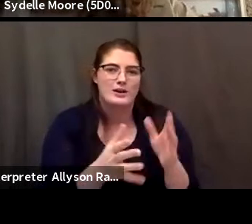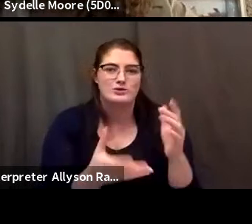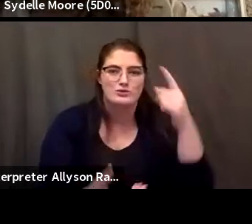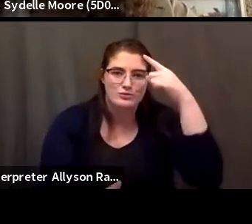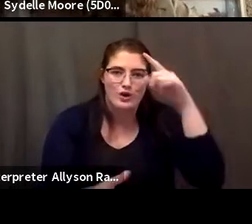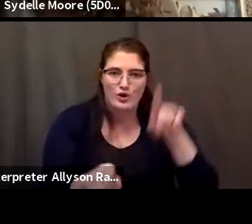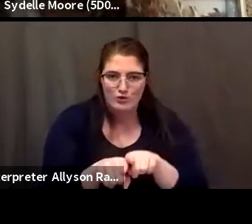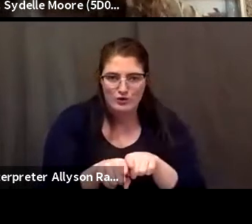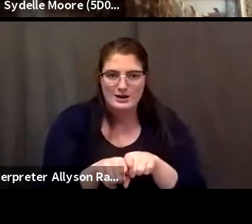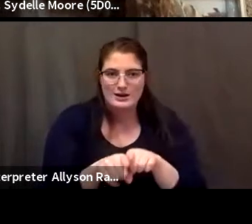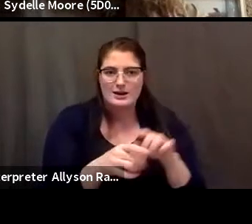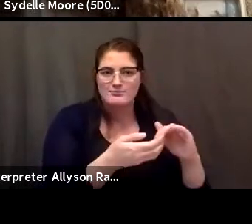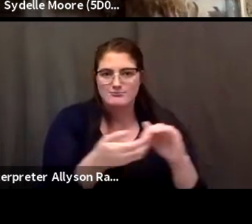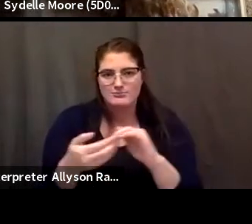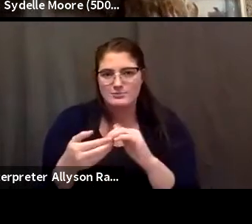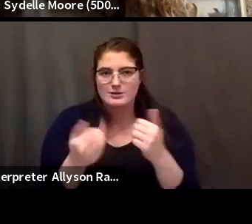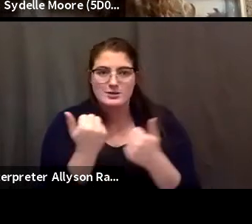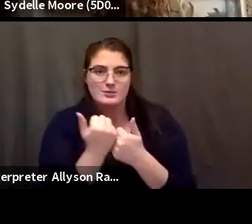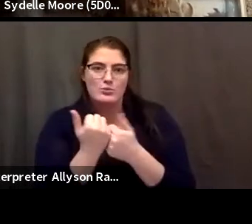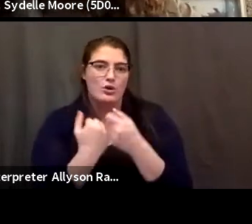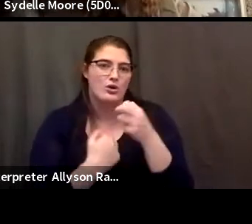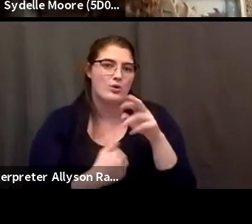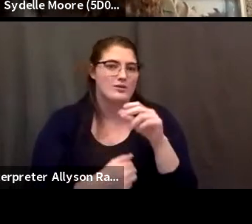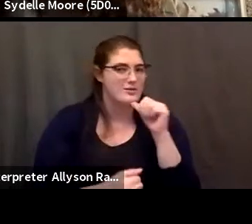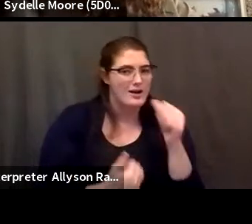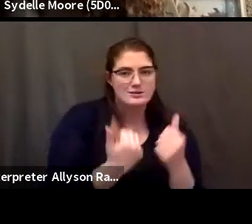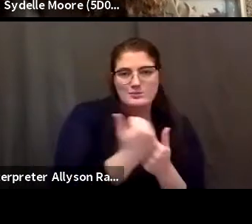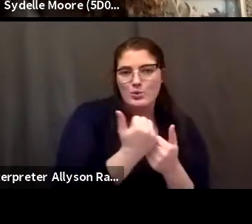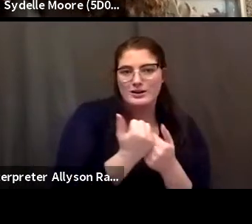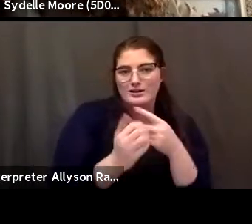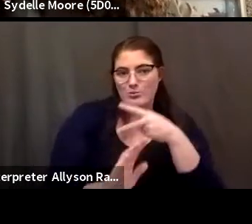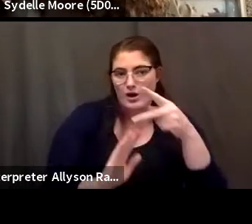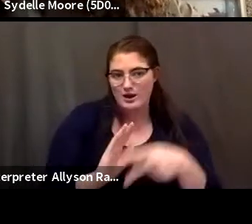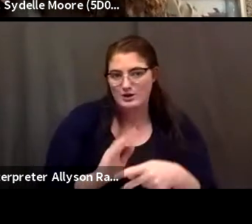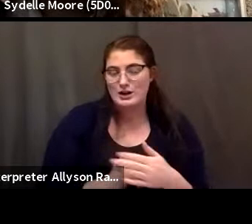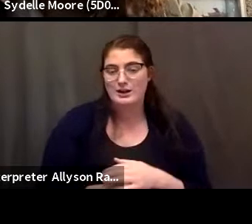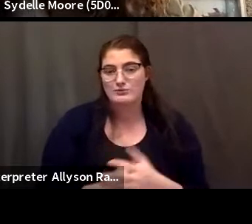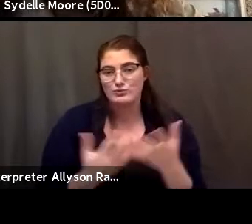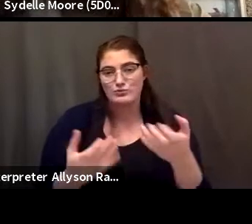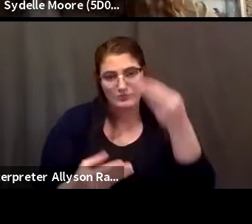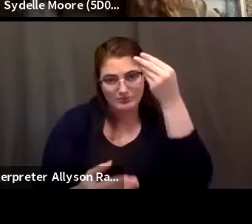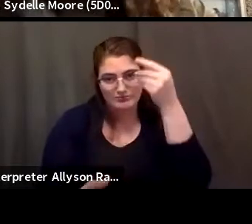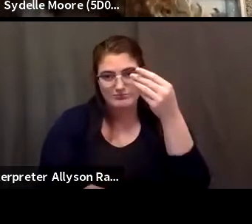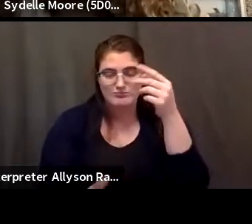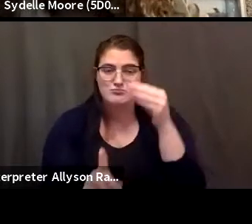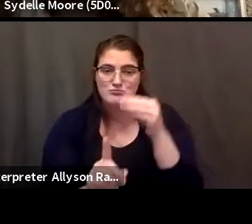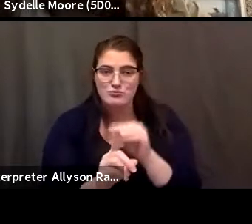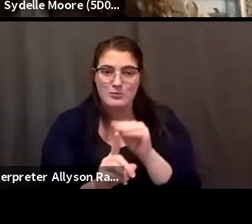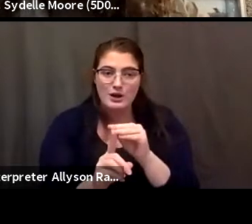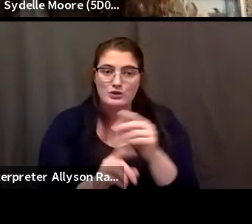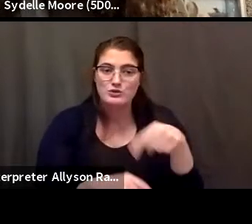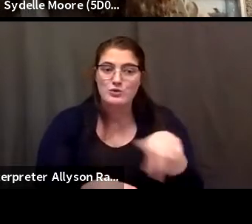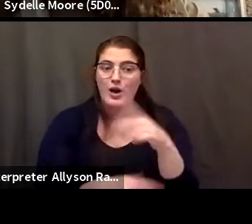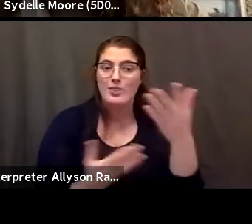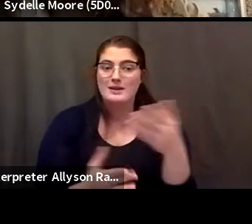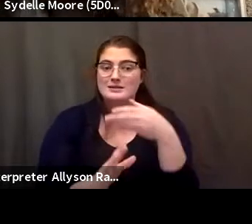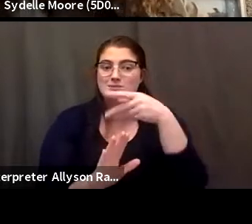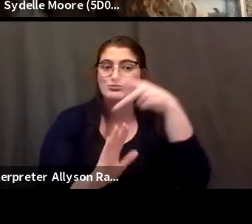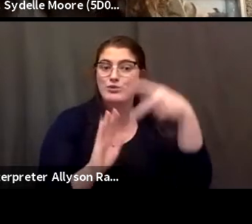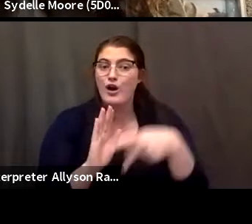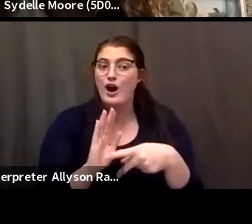on either supporting or not supporting the project. So just as a reminder that this project